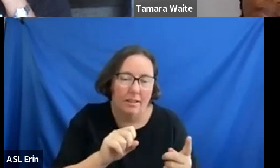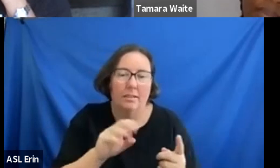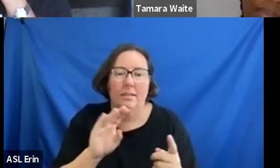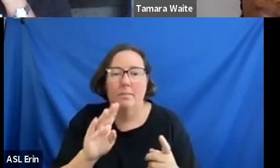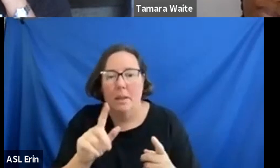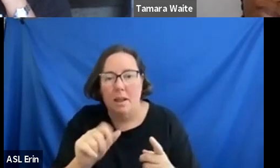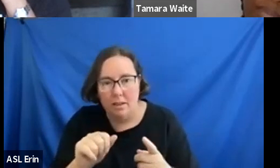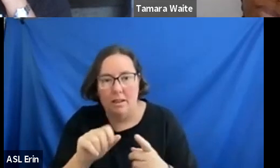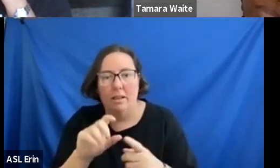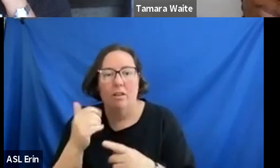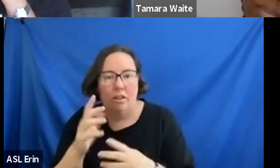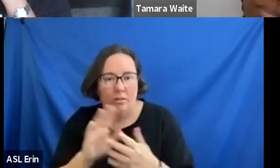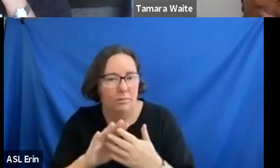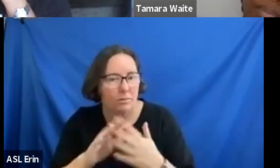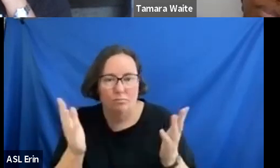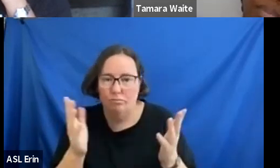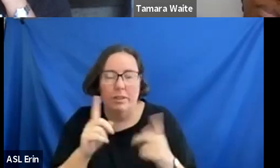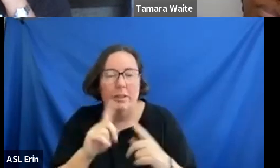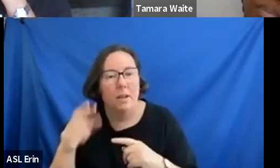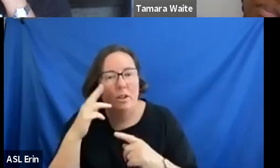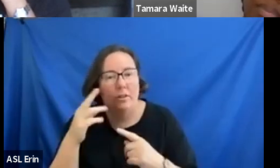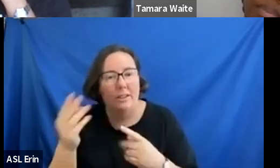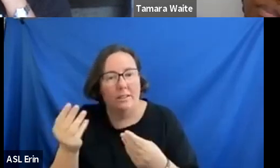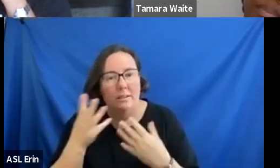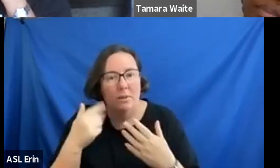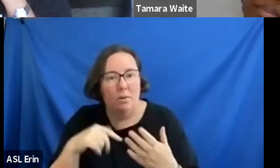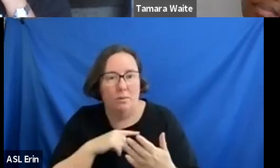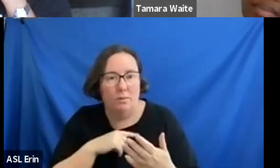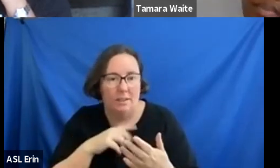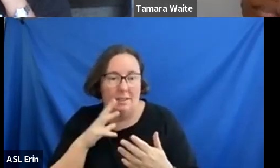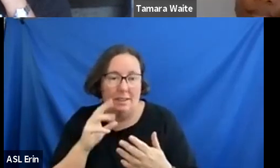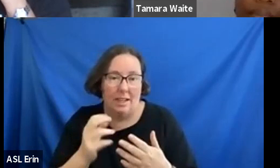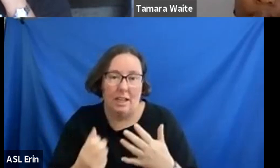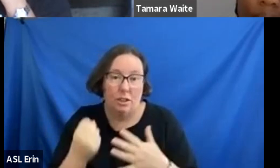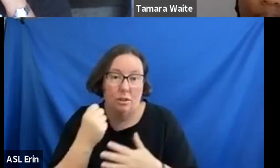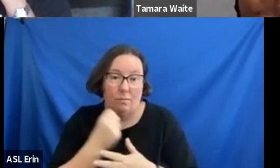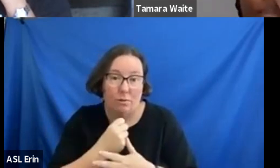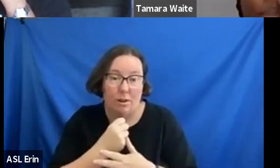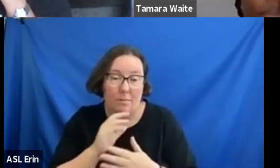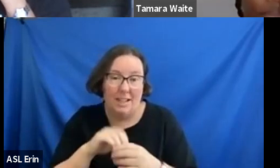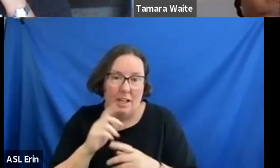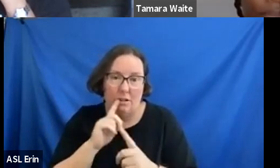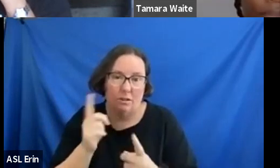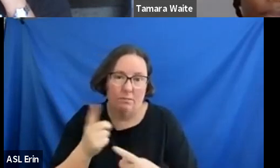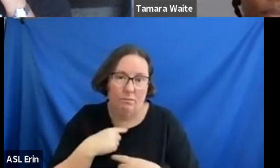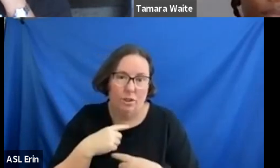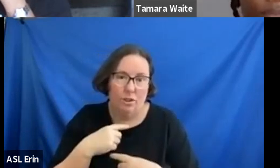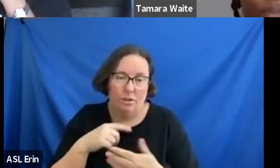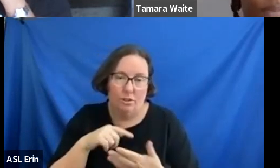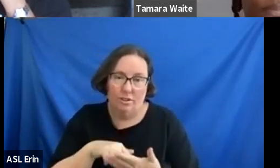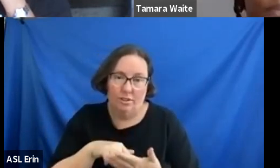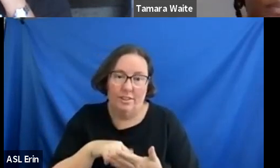schools. The reason why it's posed to us and why it's so prominent in our charge